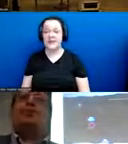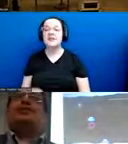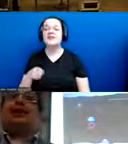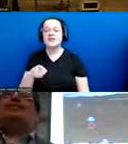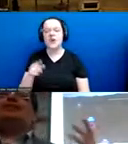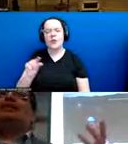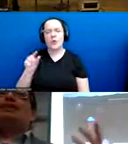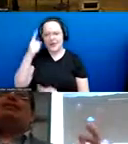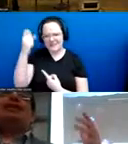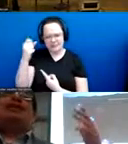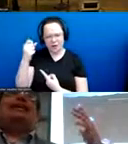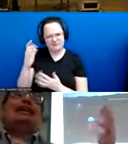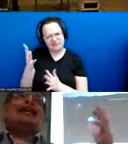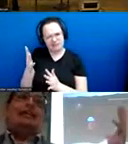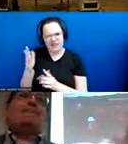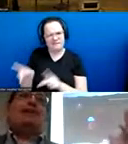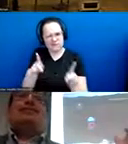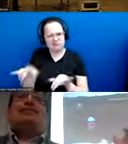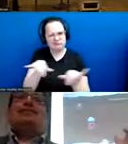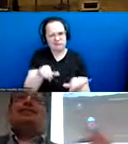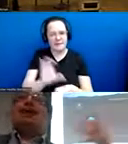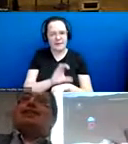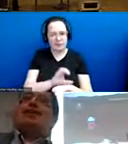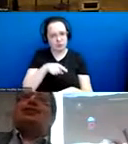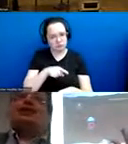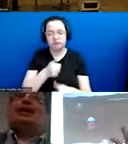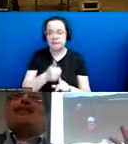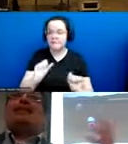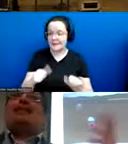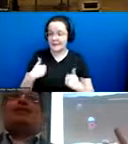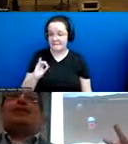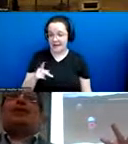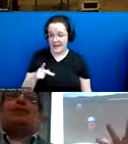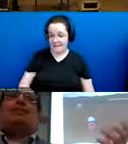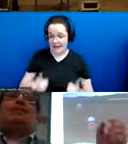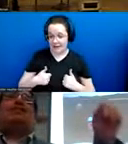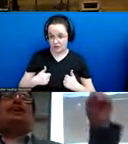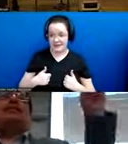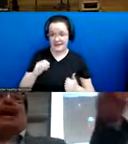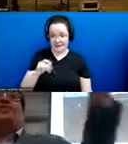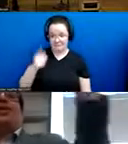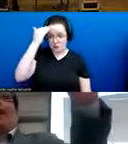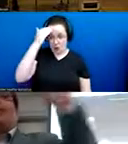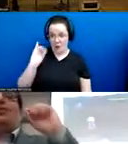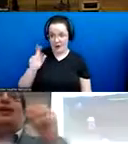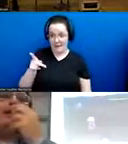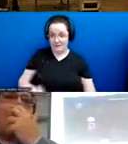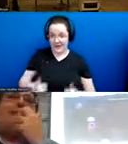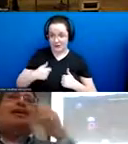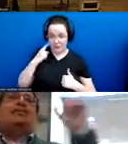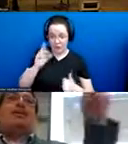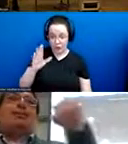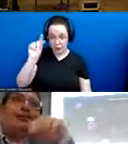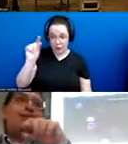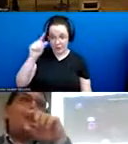your computers, right? If you think about it, they can have an IP address. And as long as you know the IP address of your quantum memory, that's how then you can